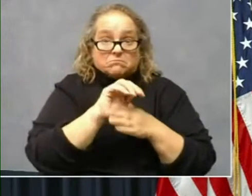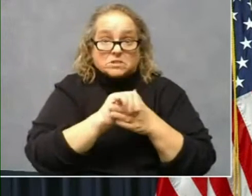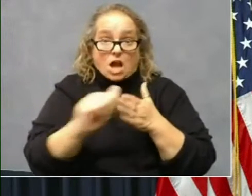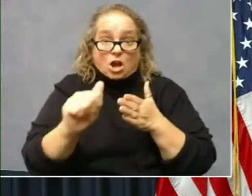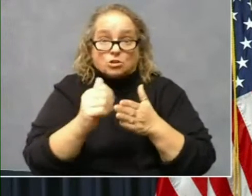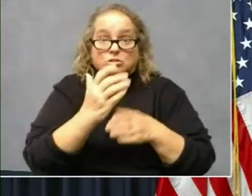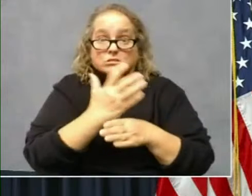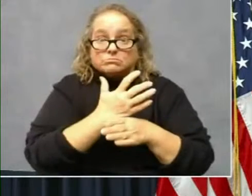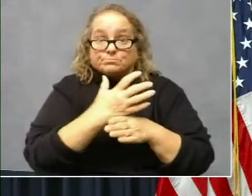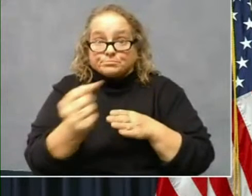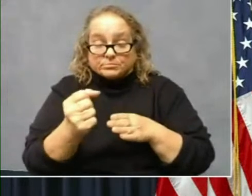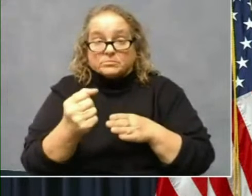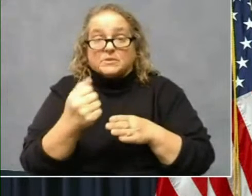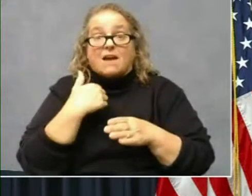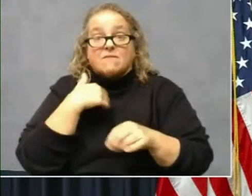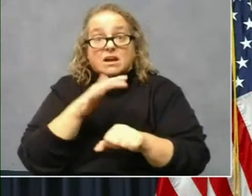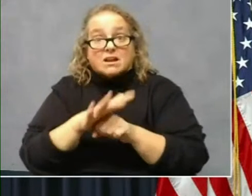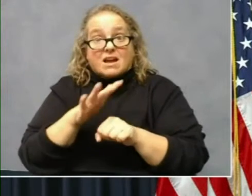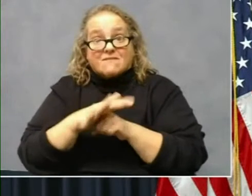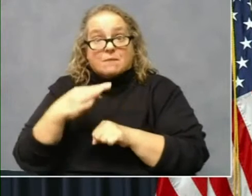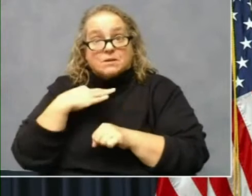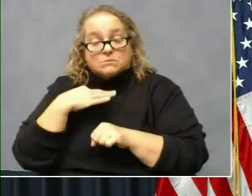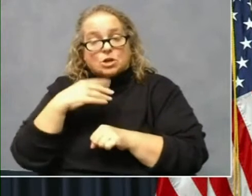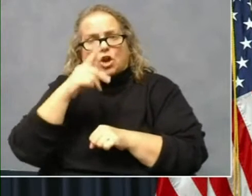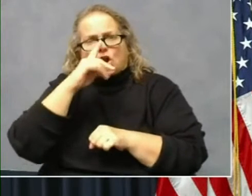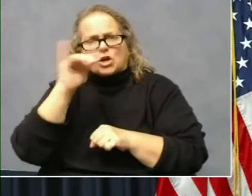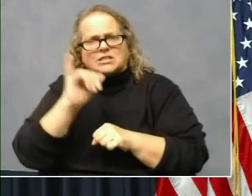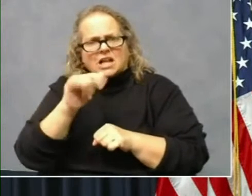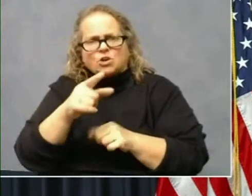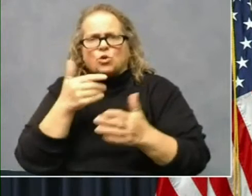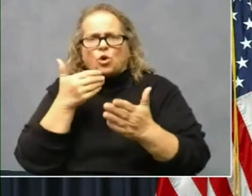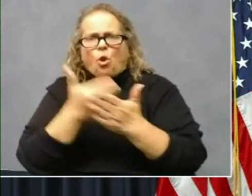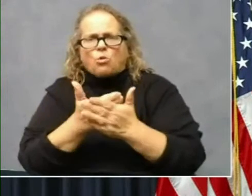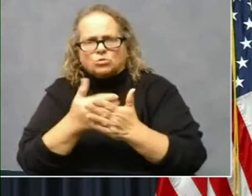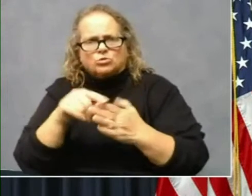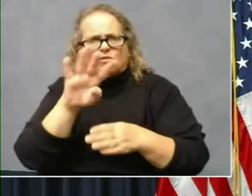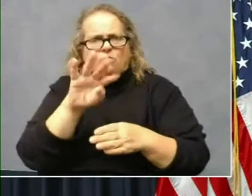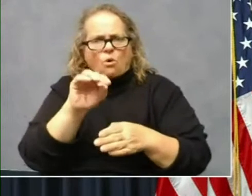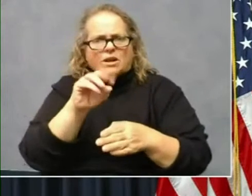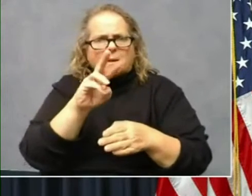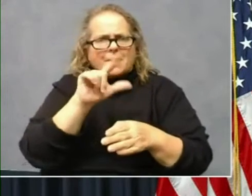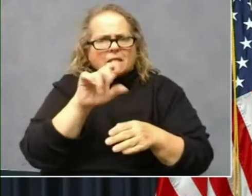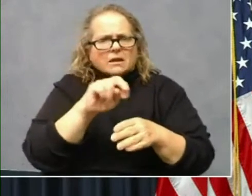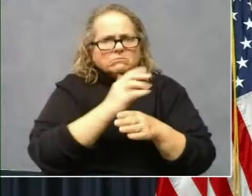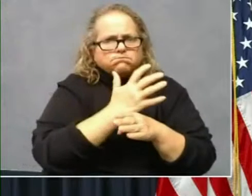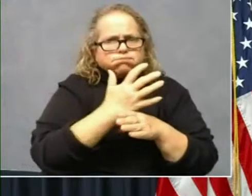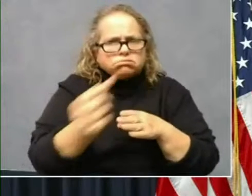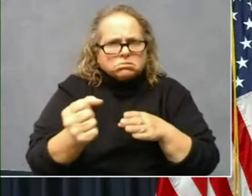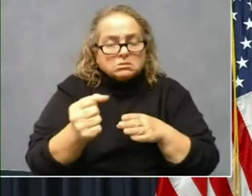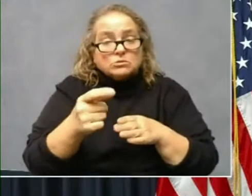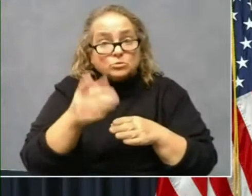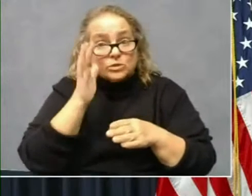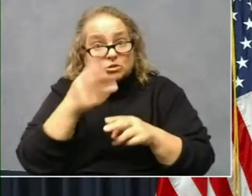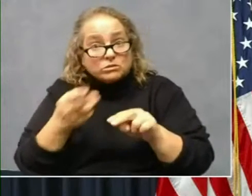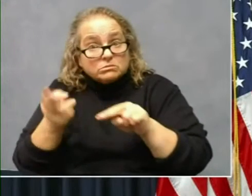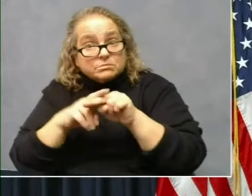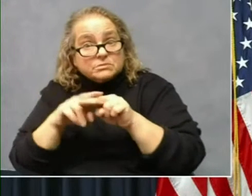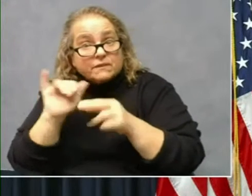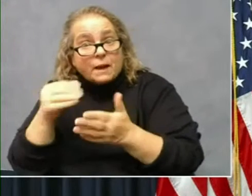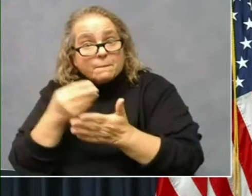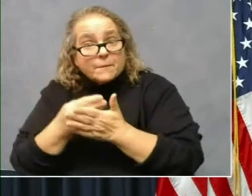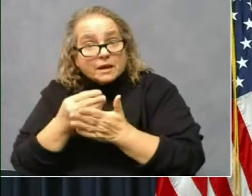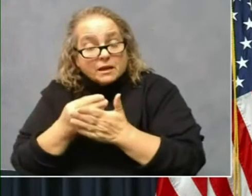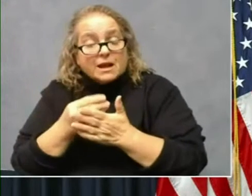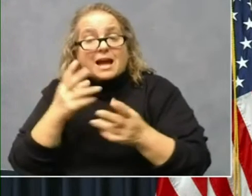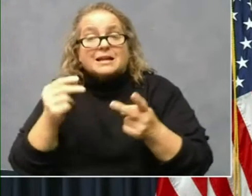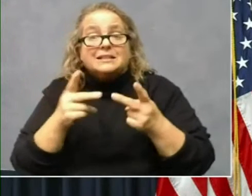like with demand, you're at least close to that point. So do you anticipate expanding that fund any further? And also my second question, also